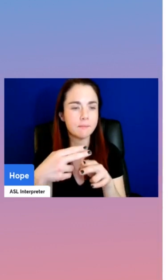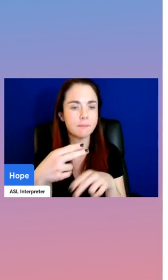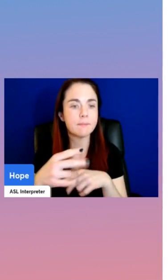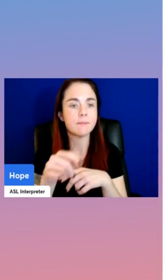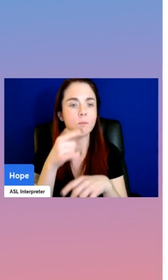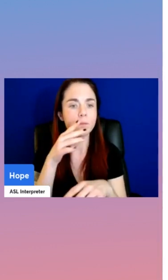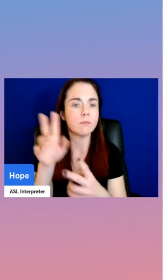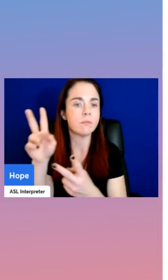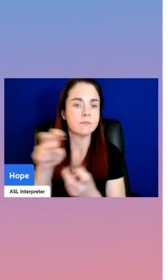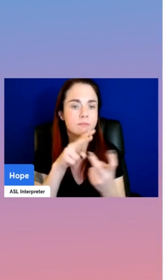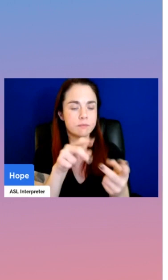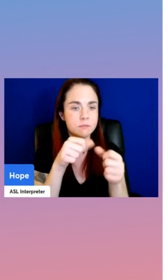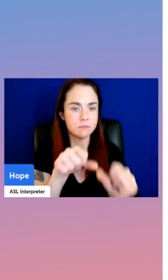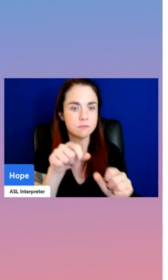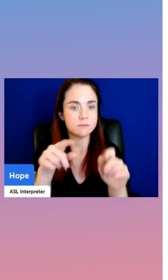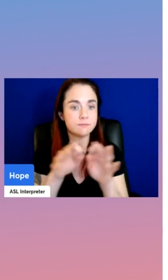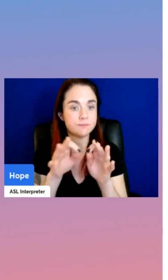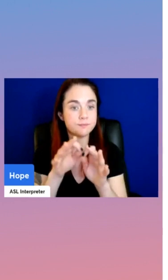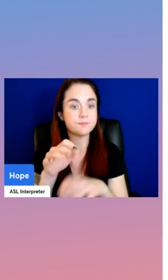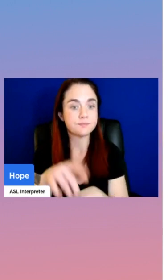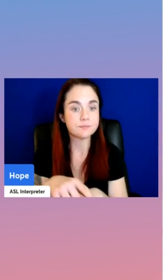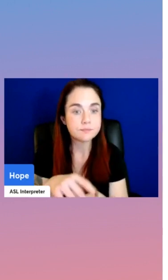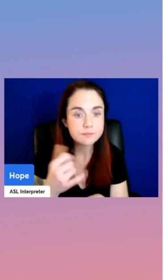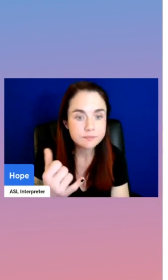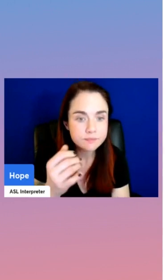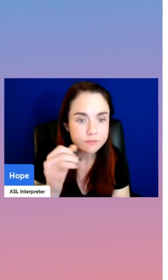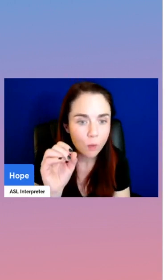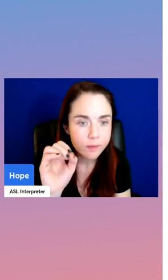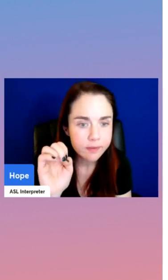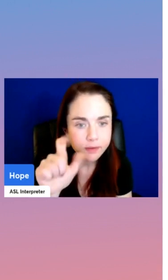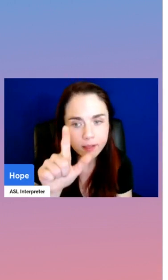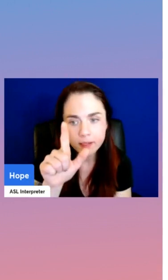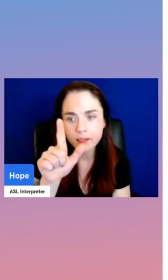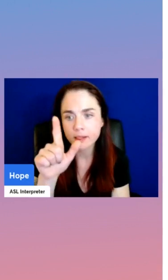here, and I put the value of OEL